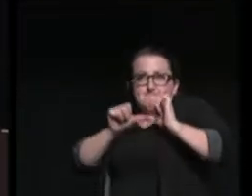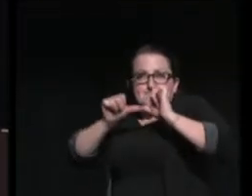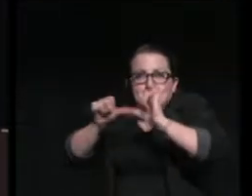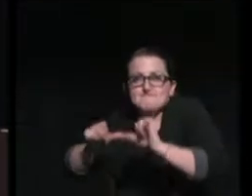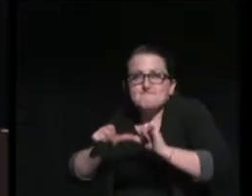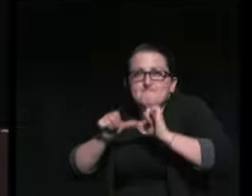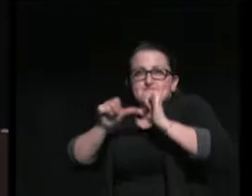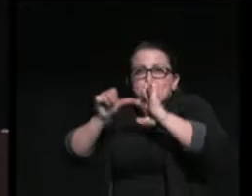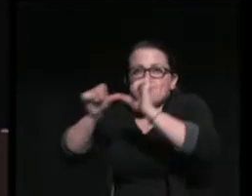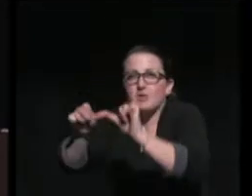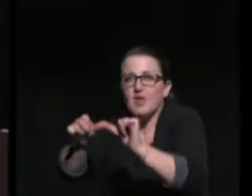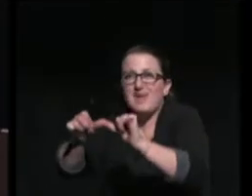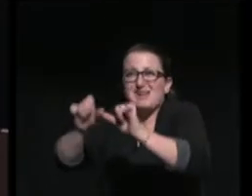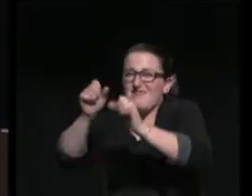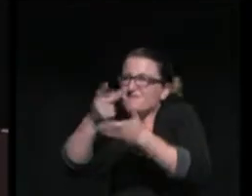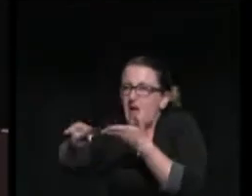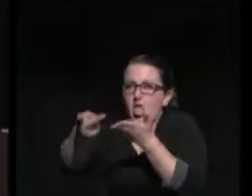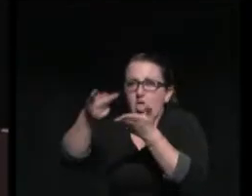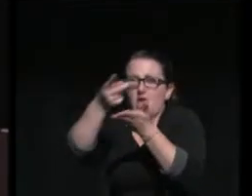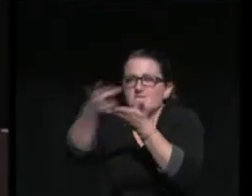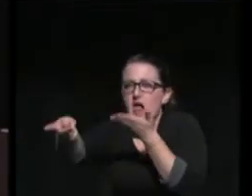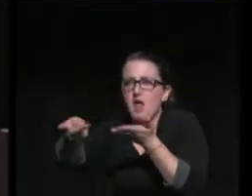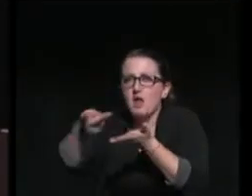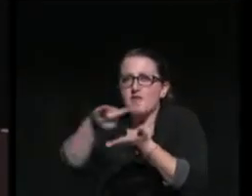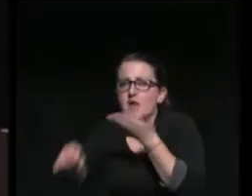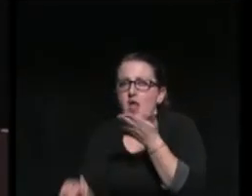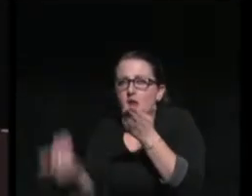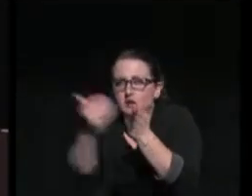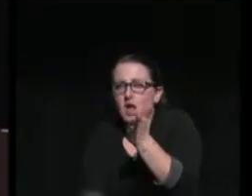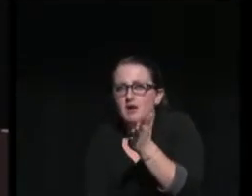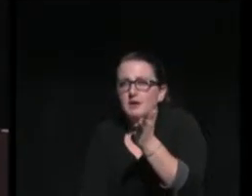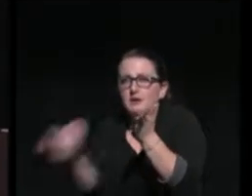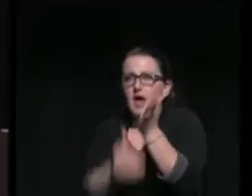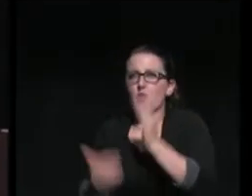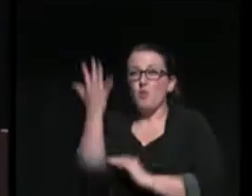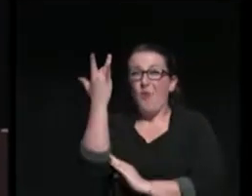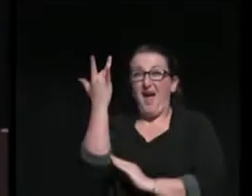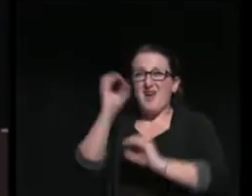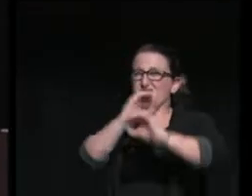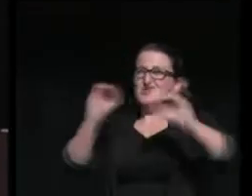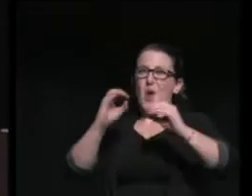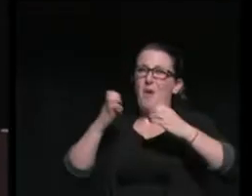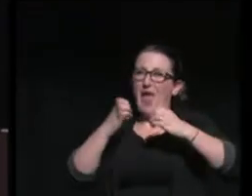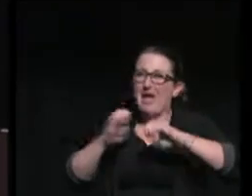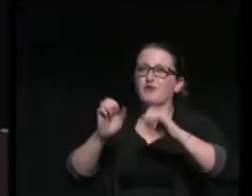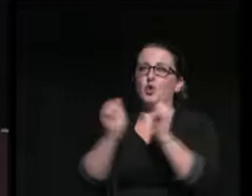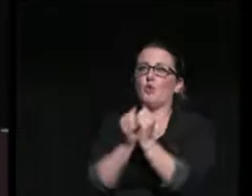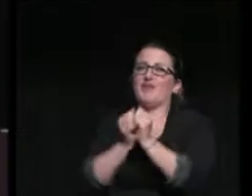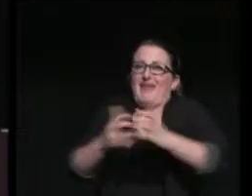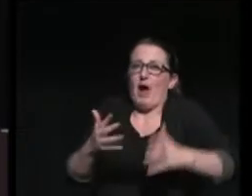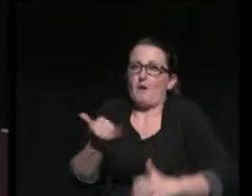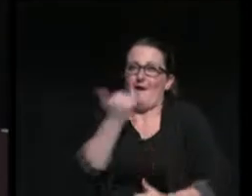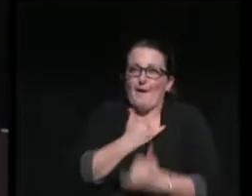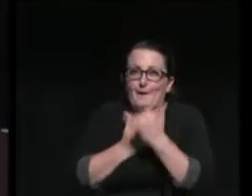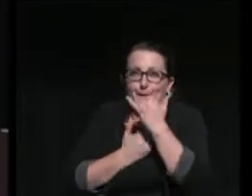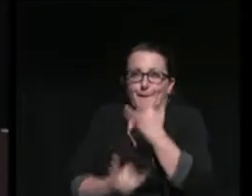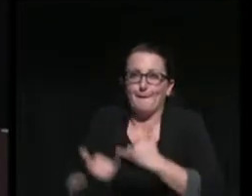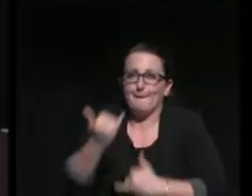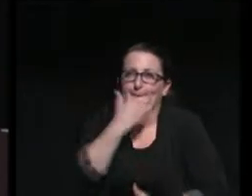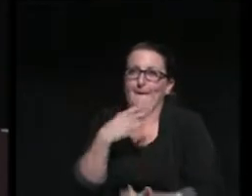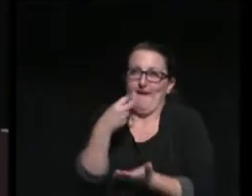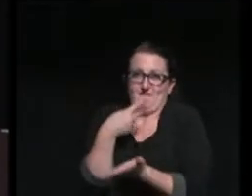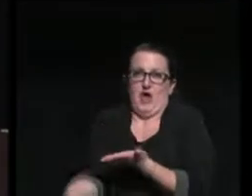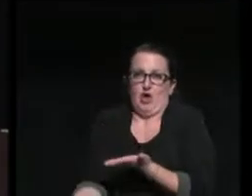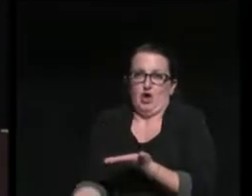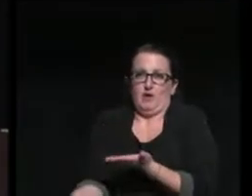comes short again and again, because there is no effort without error and shortcoming. But